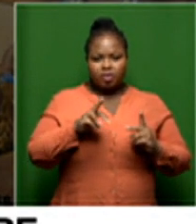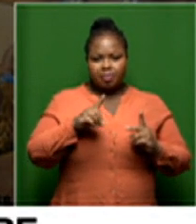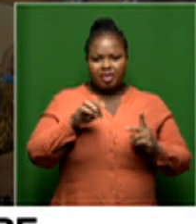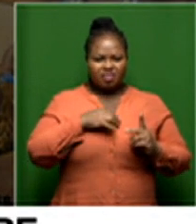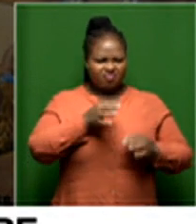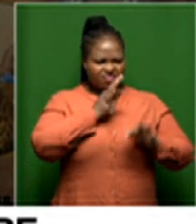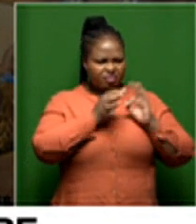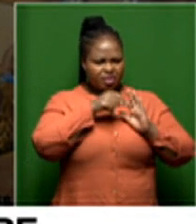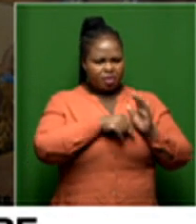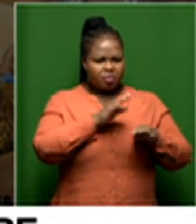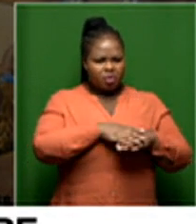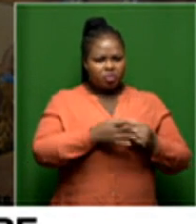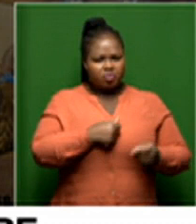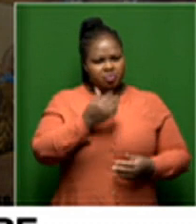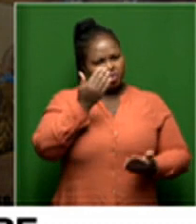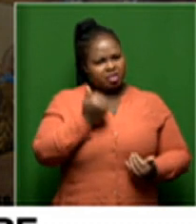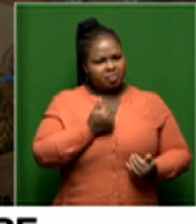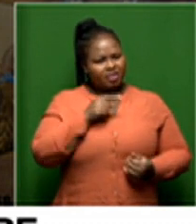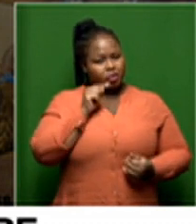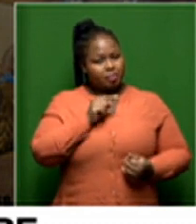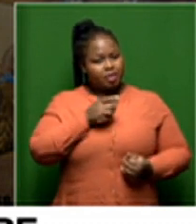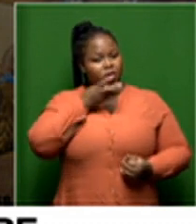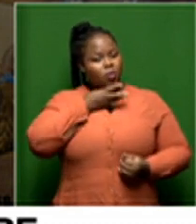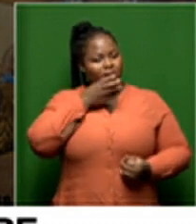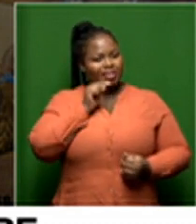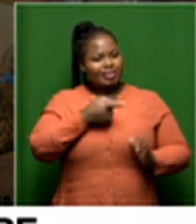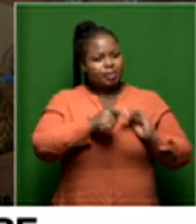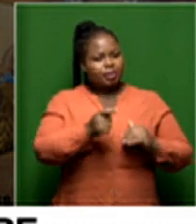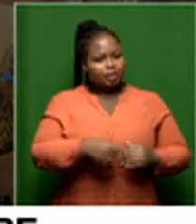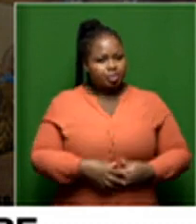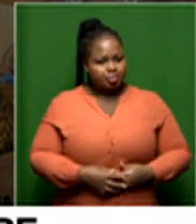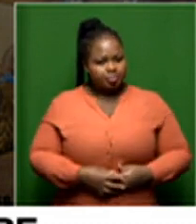domains. Tell us more about this and what you expect from that particular sale.